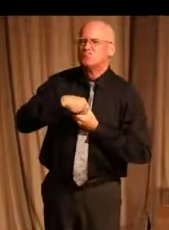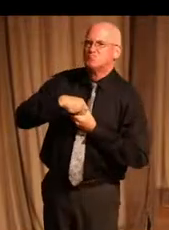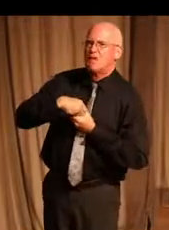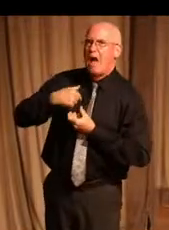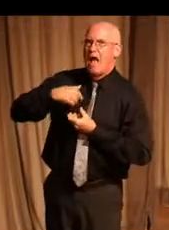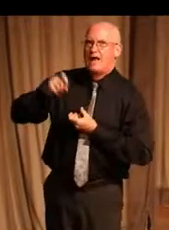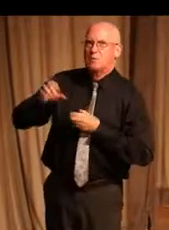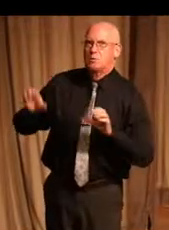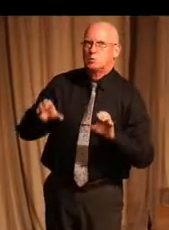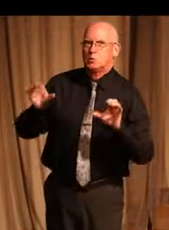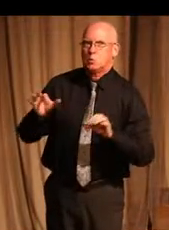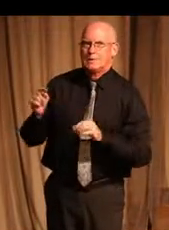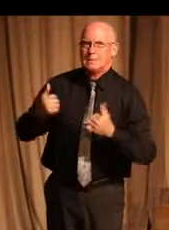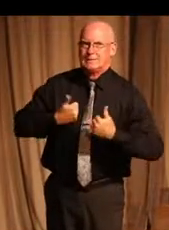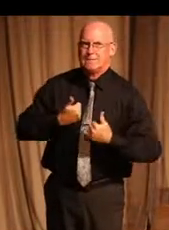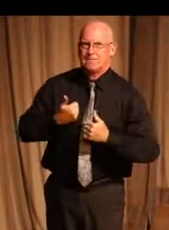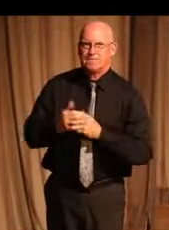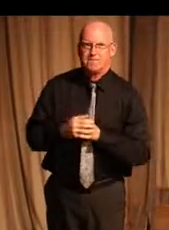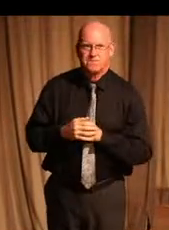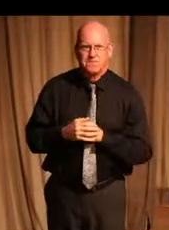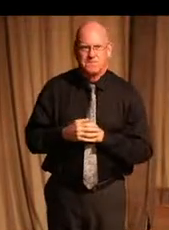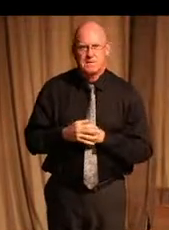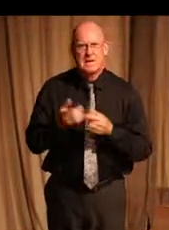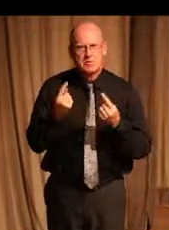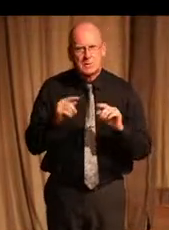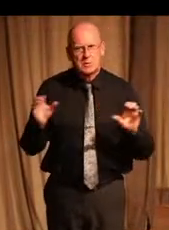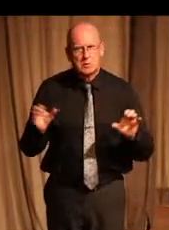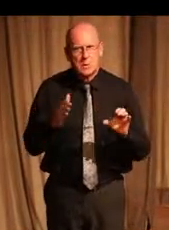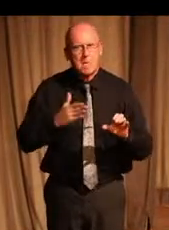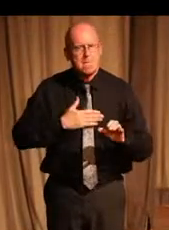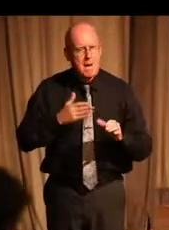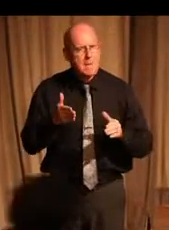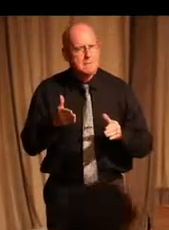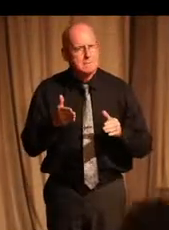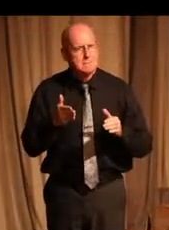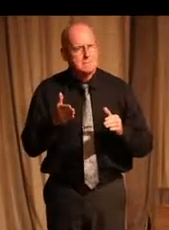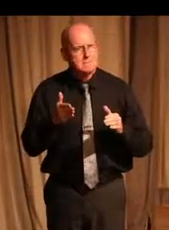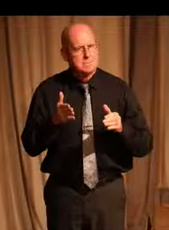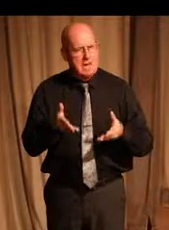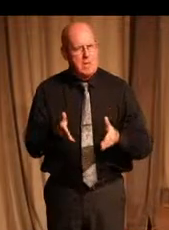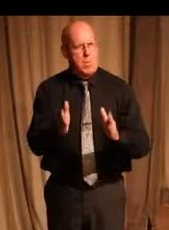have to do it and try on my level